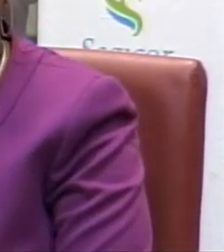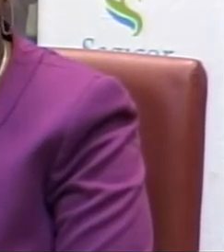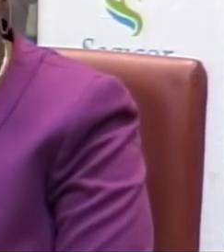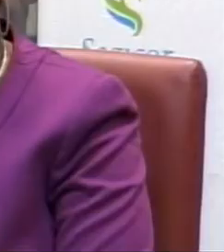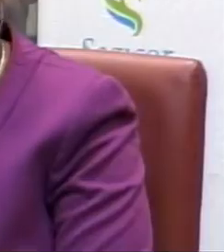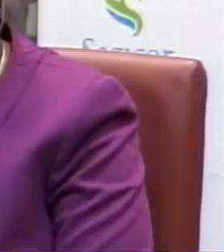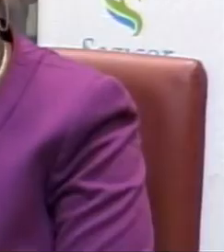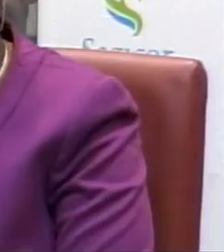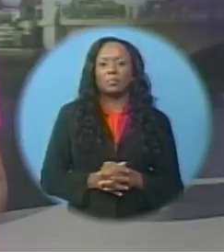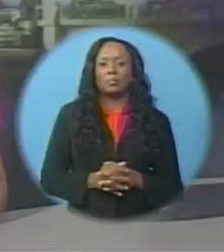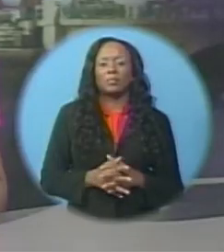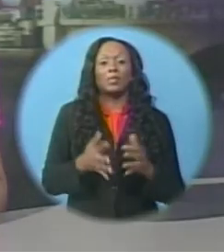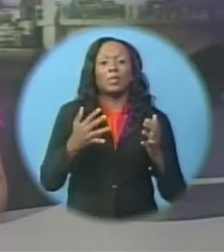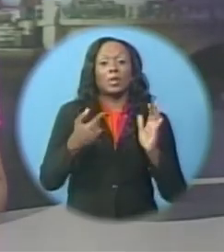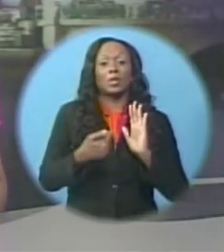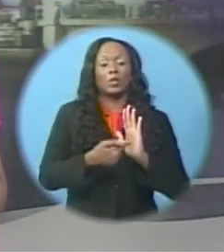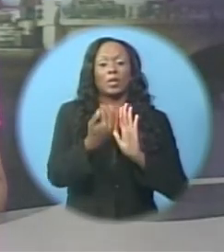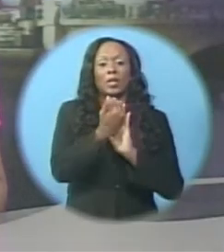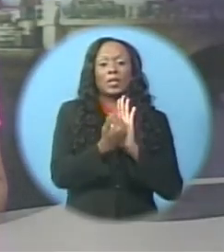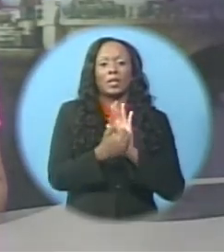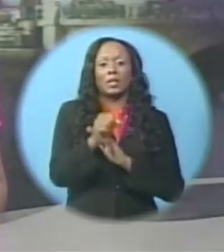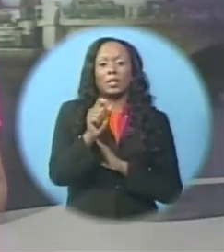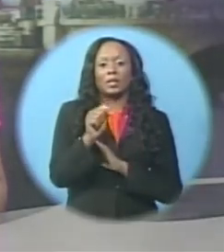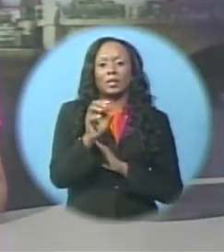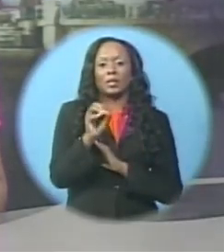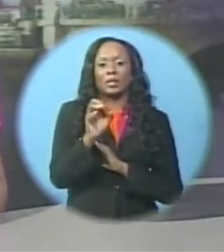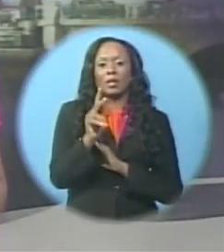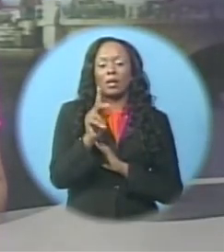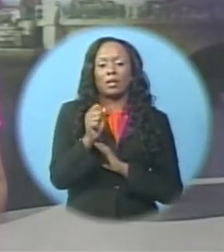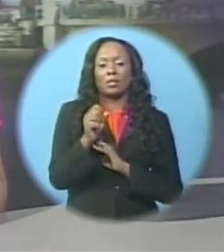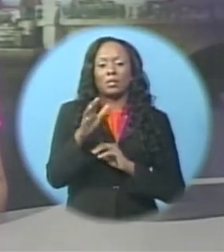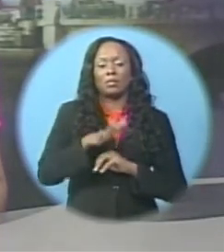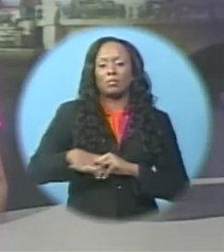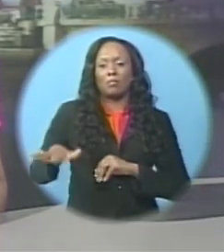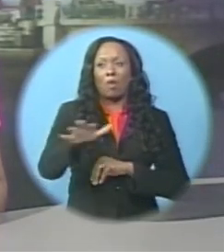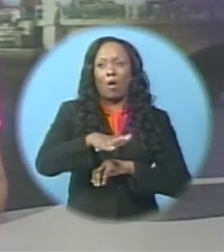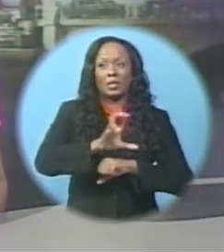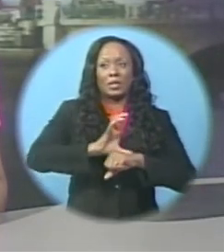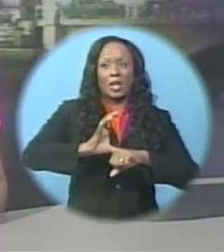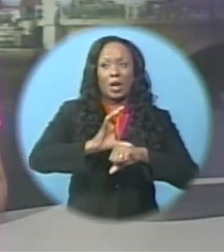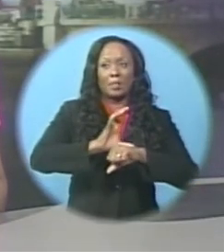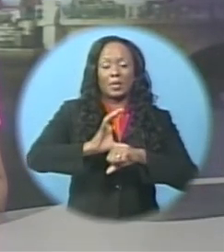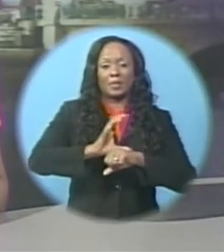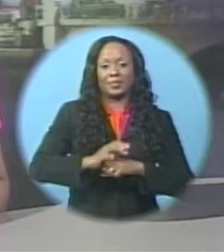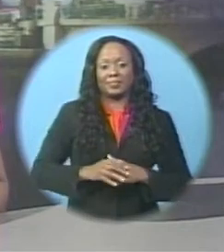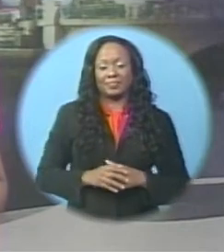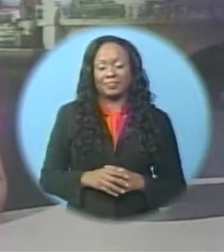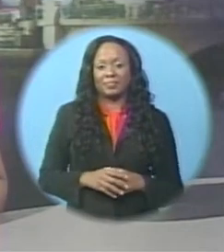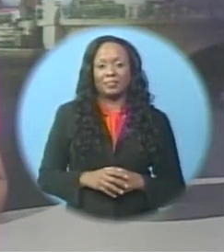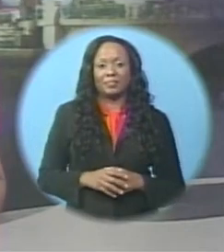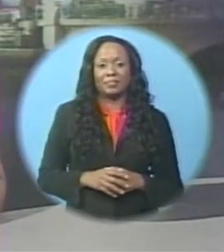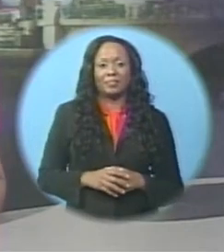time. And here now is a look at how stocks traded on selected exchanges across our region.